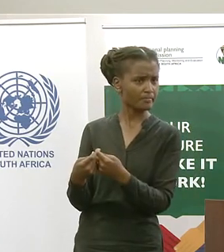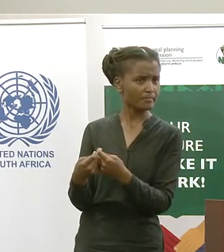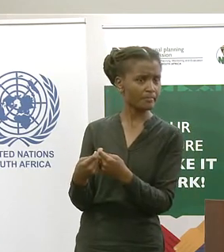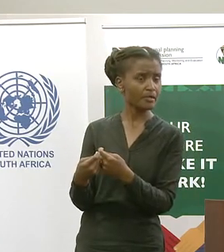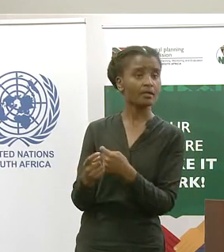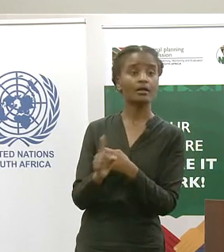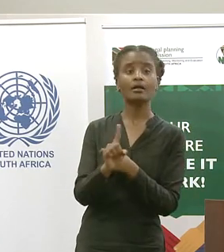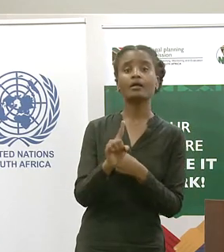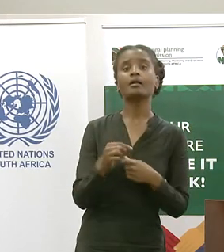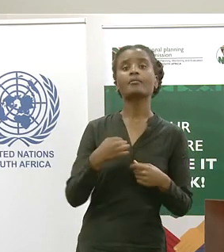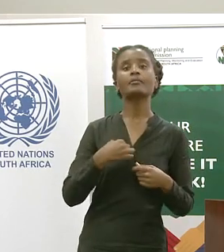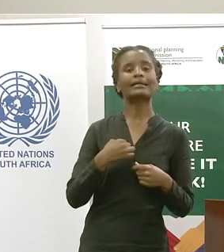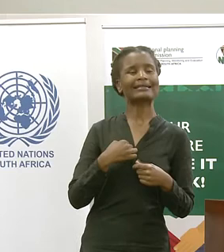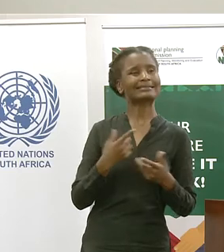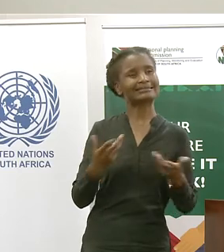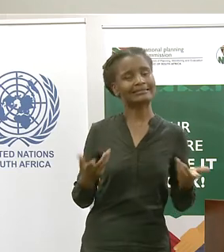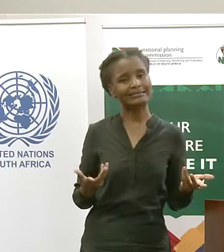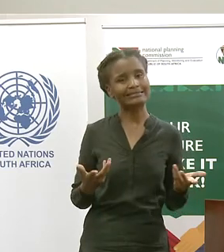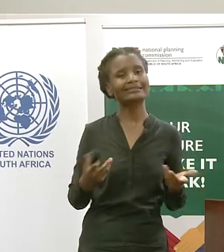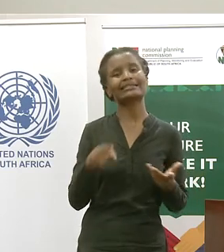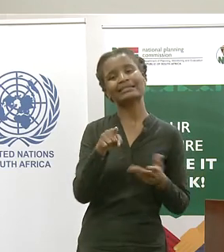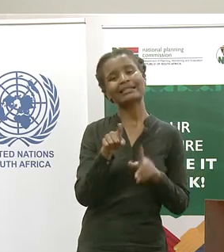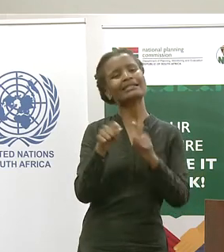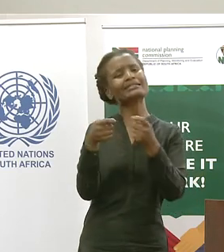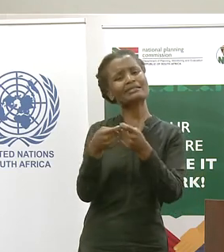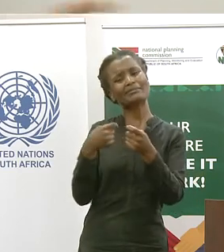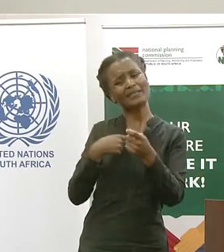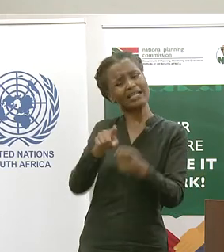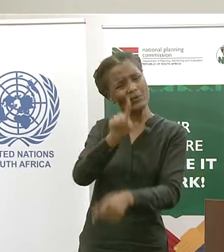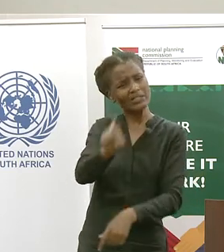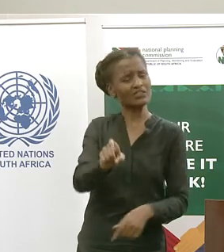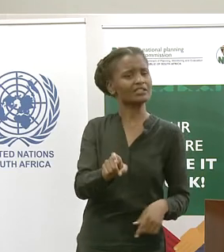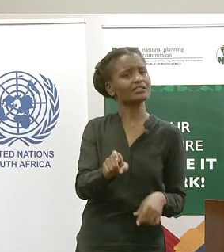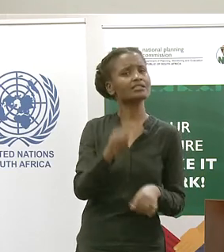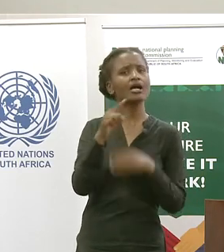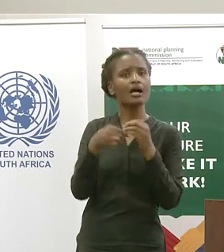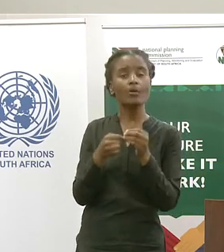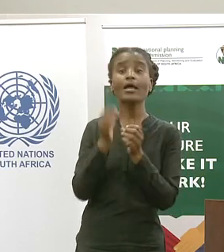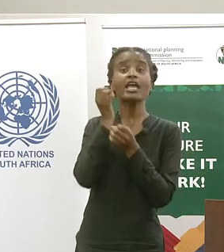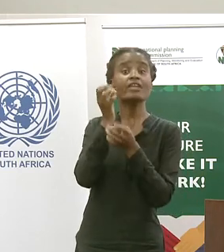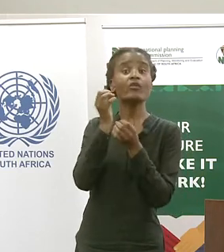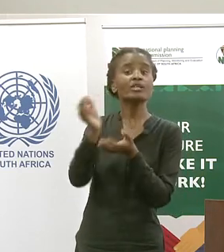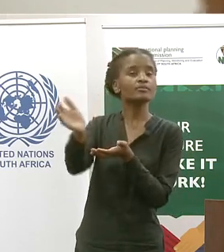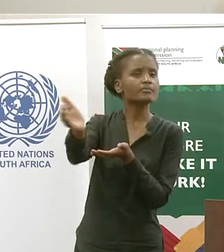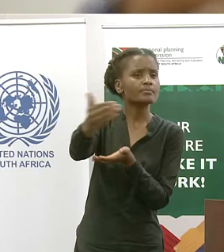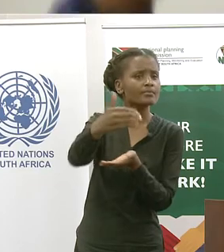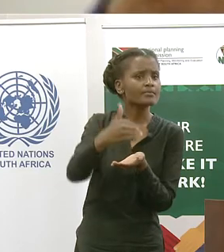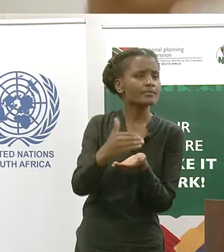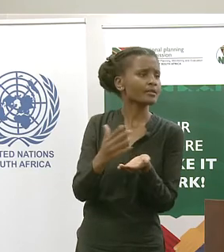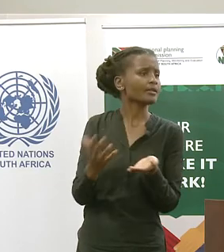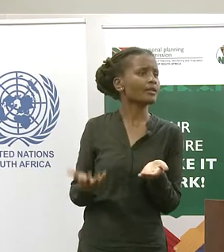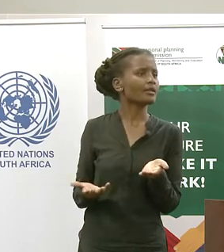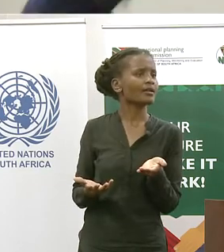but I have questions to even to the advisory team in terms of gathering information. And what is